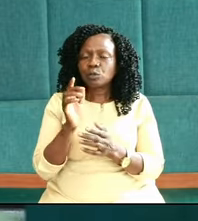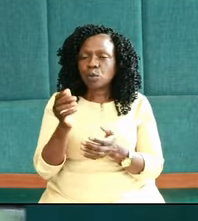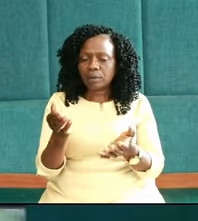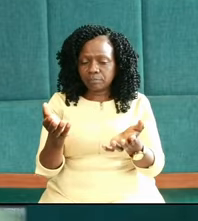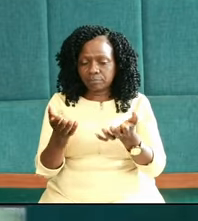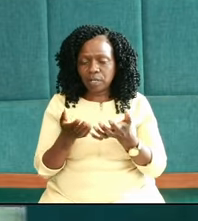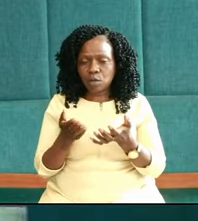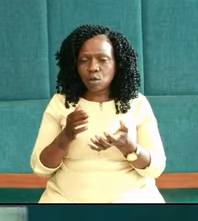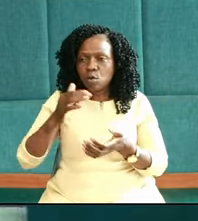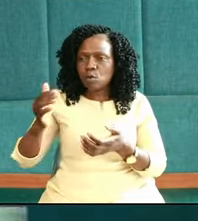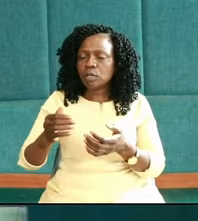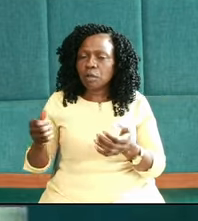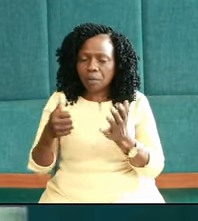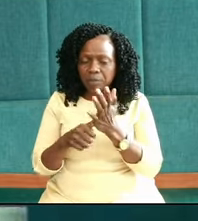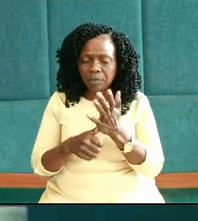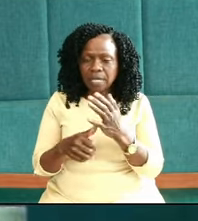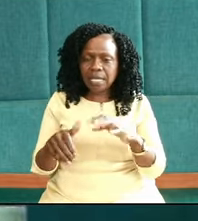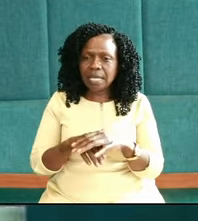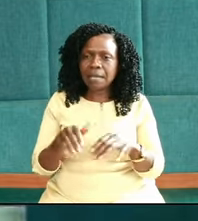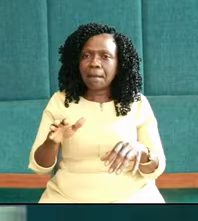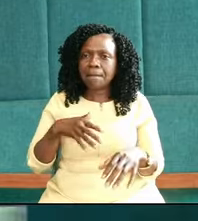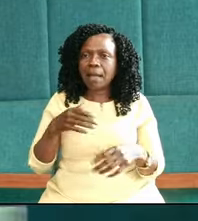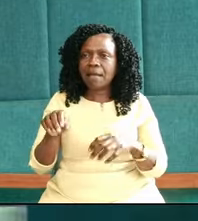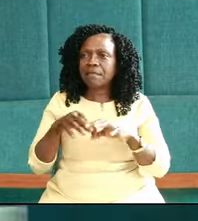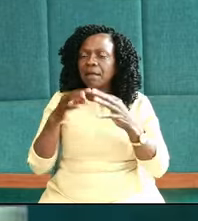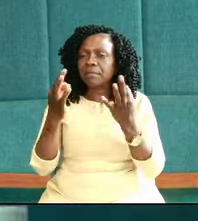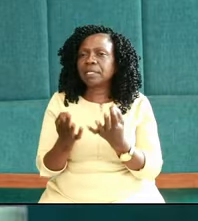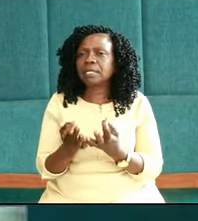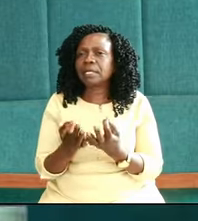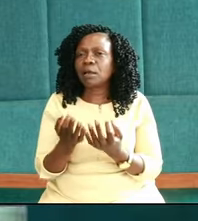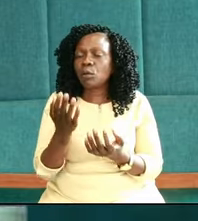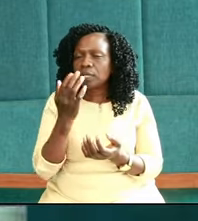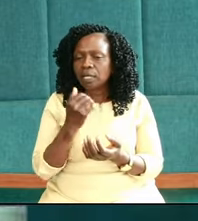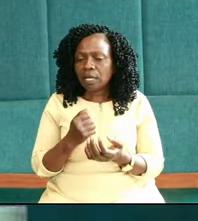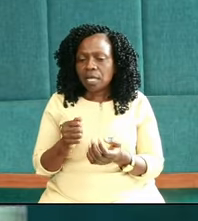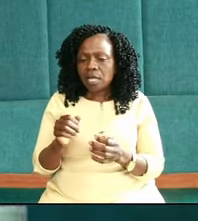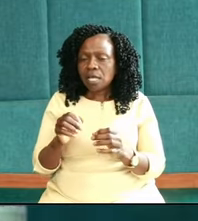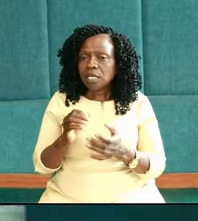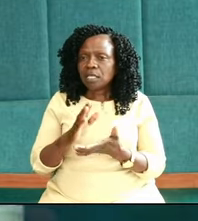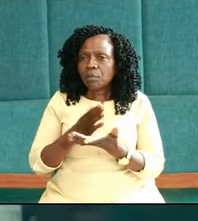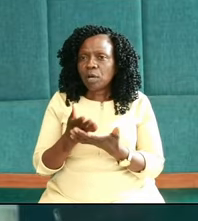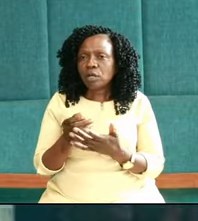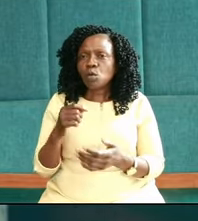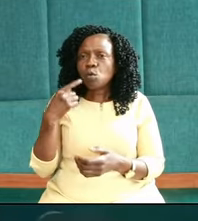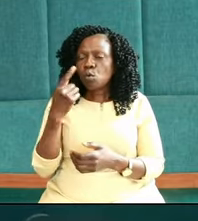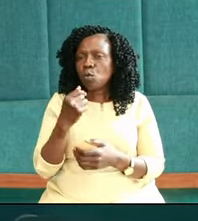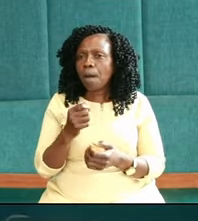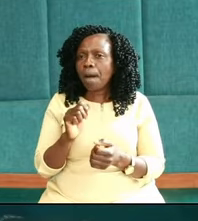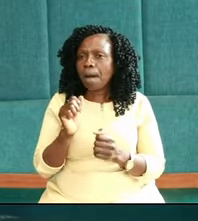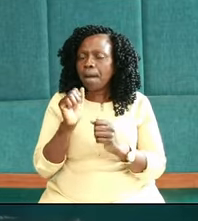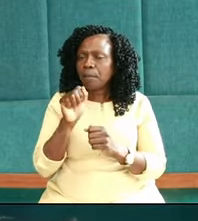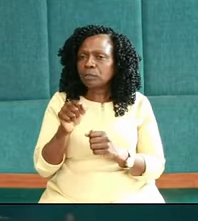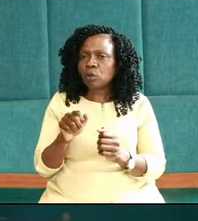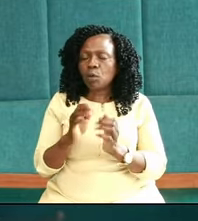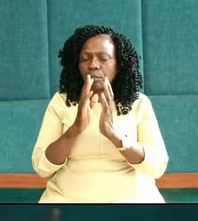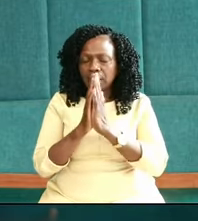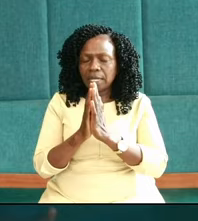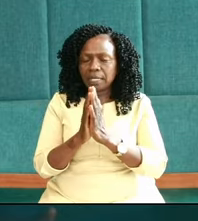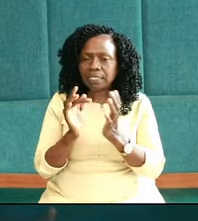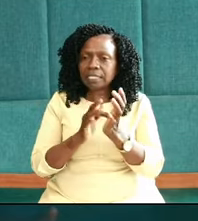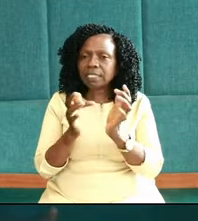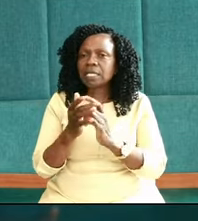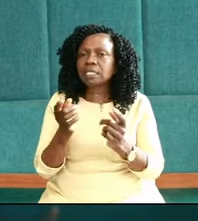family, and I wanted somebody who can break the chains." Jesus is saying that when you